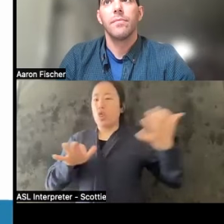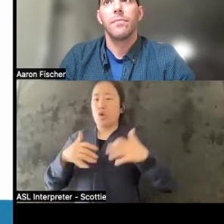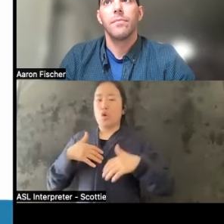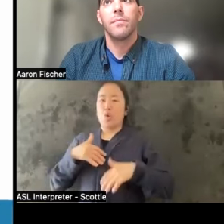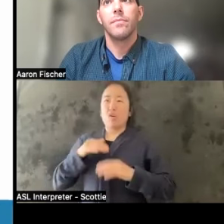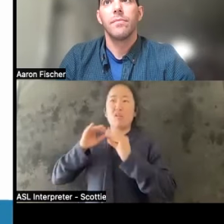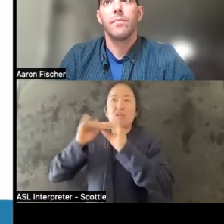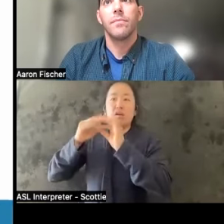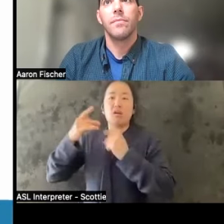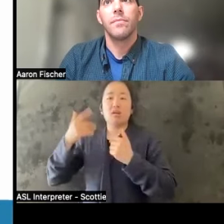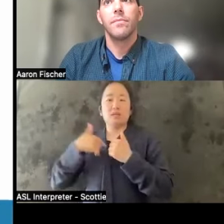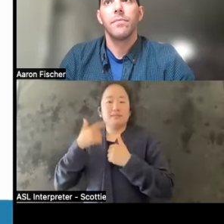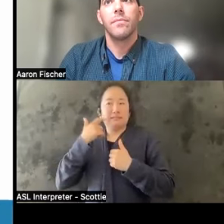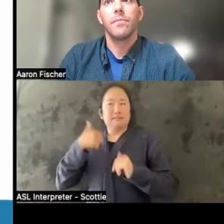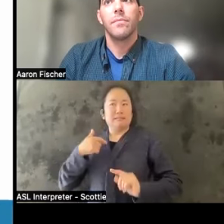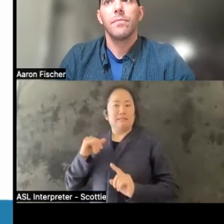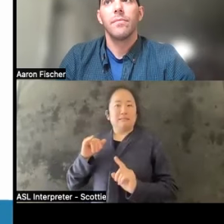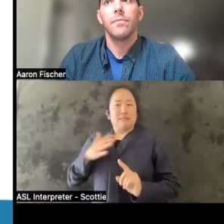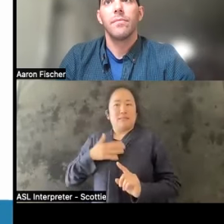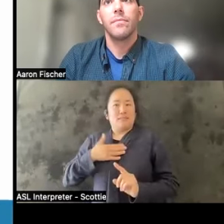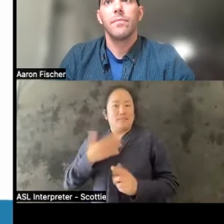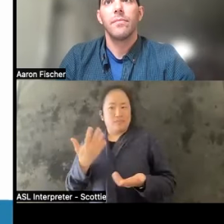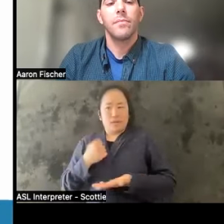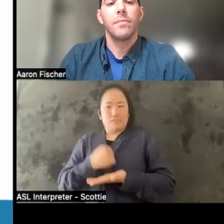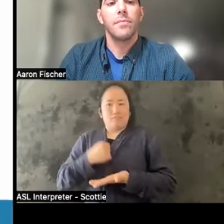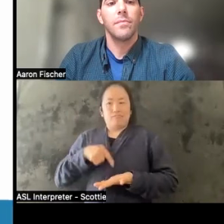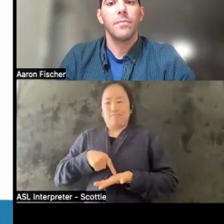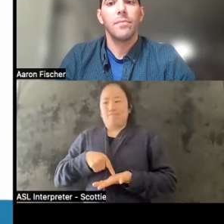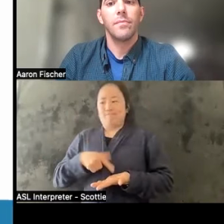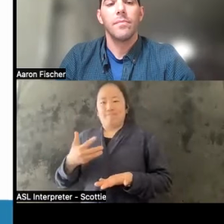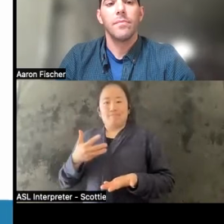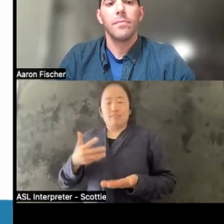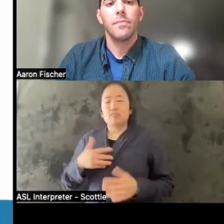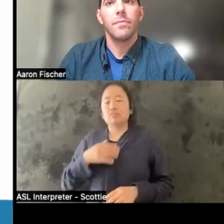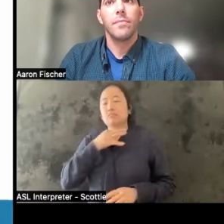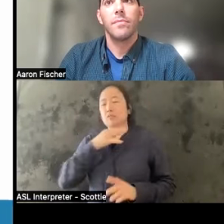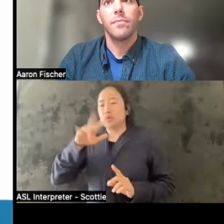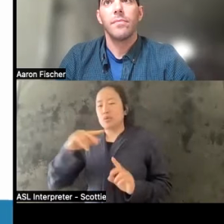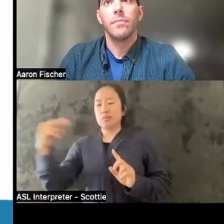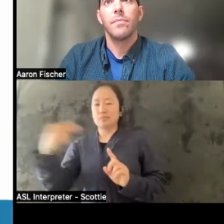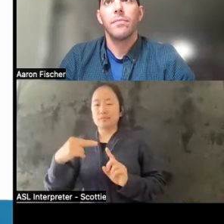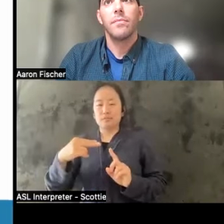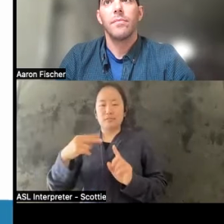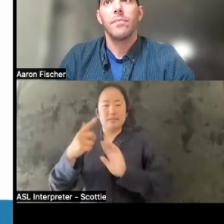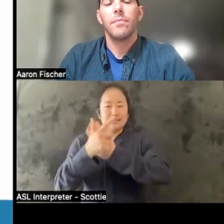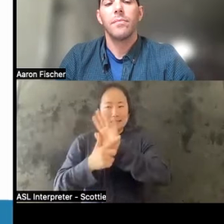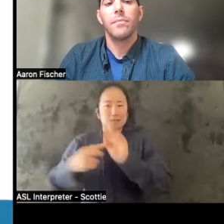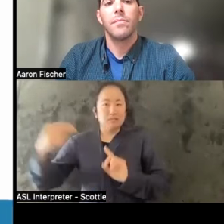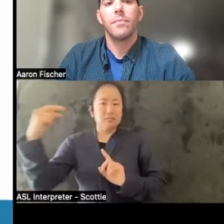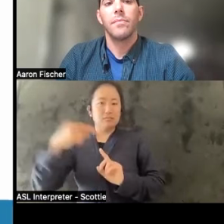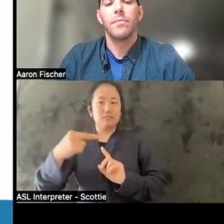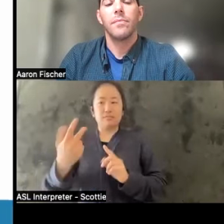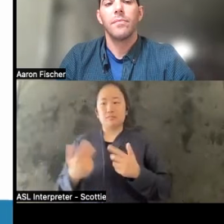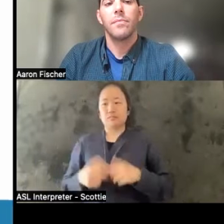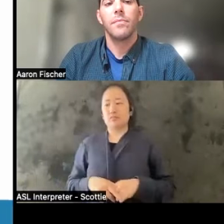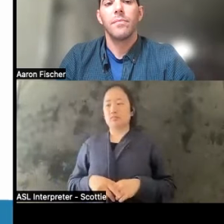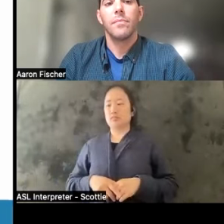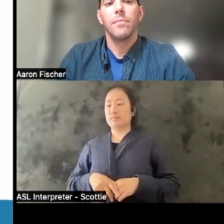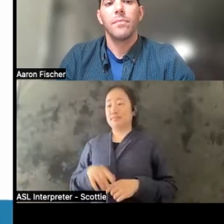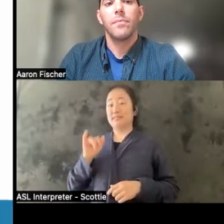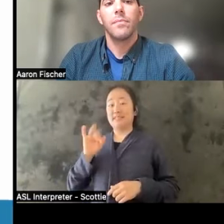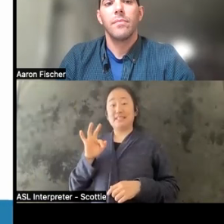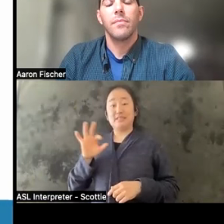status. Any comments on the legal side of this? And if Frank were willing to move forward,